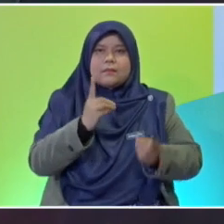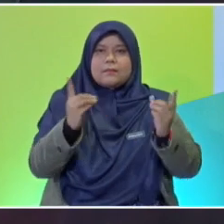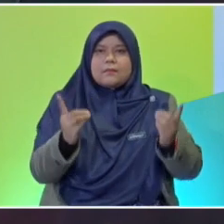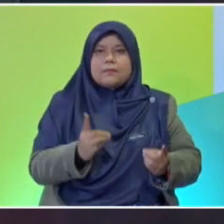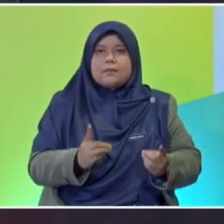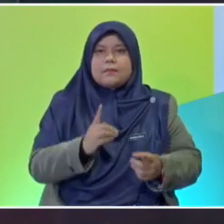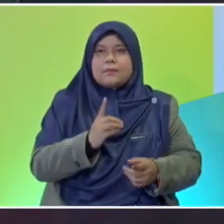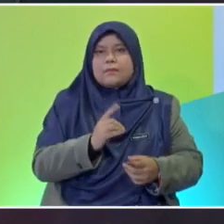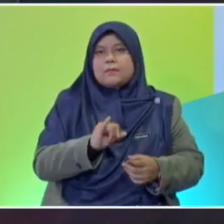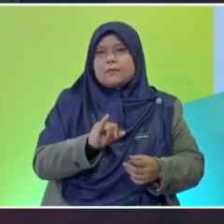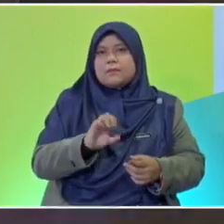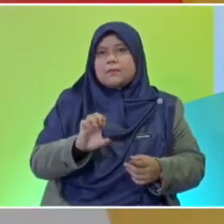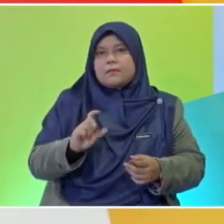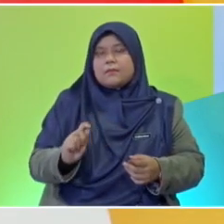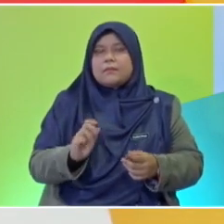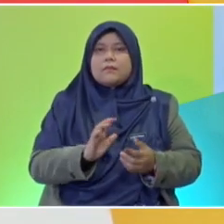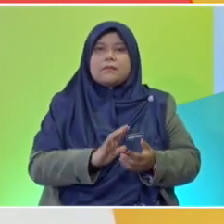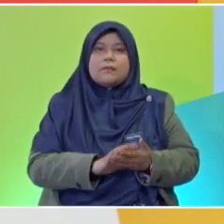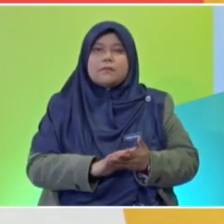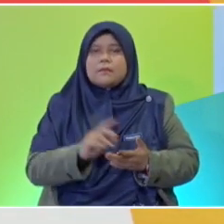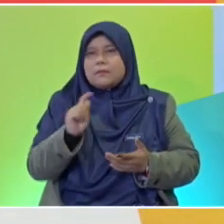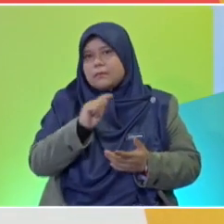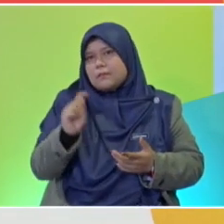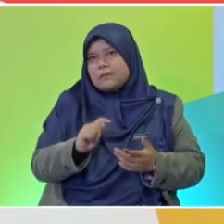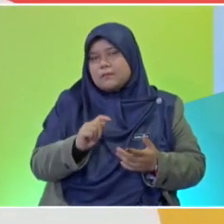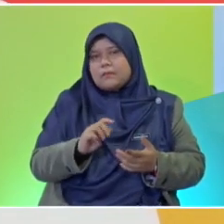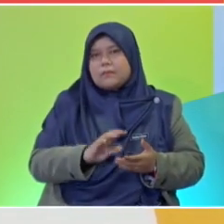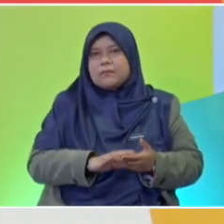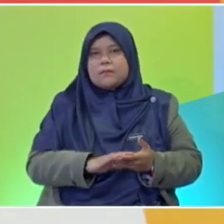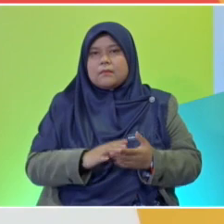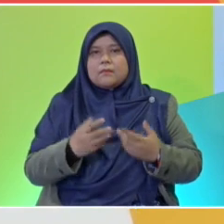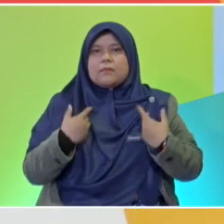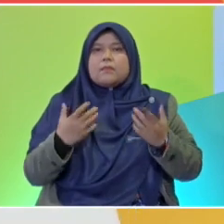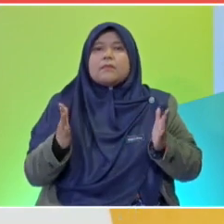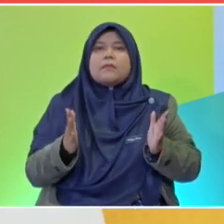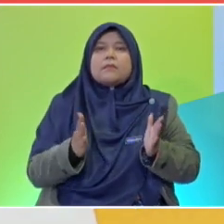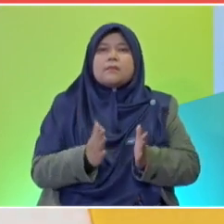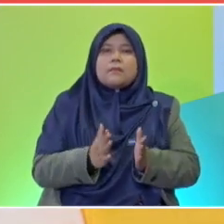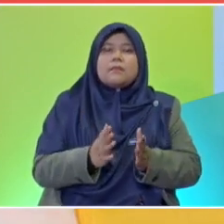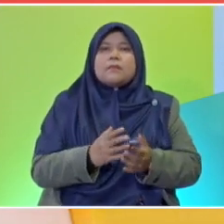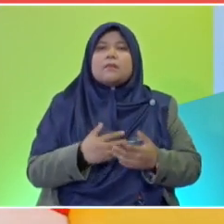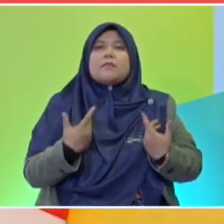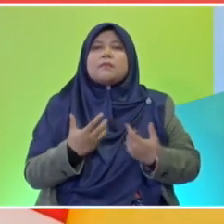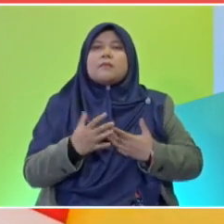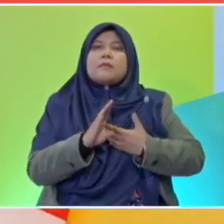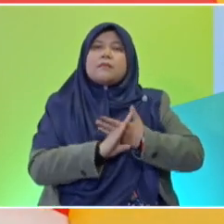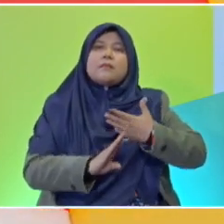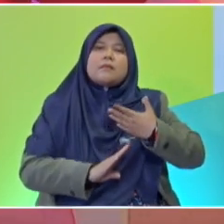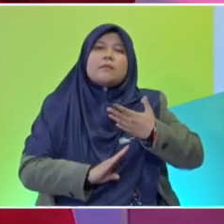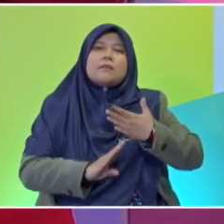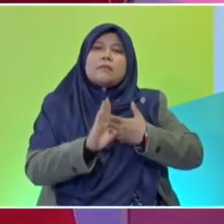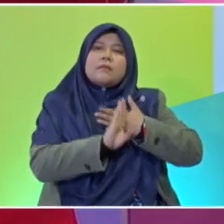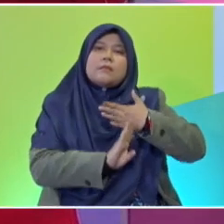I do have a question. What Yes. happens when the blood vessels become narrow actually? Why is it dangerous? Because